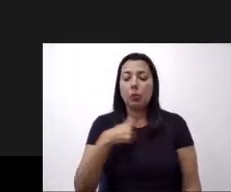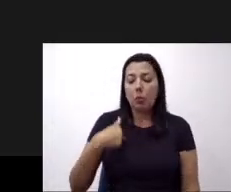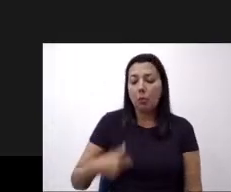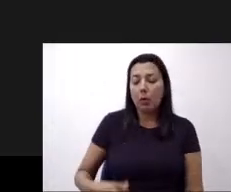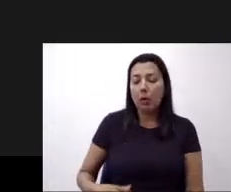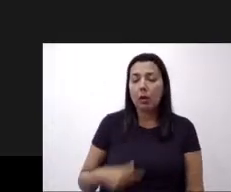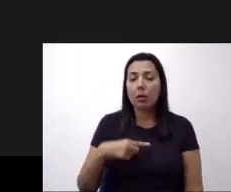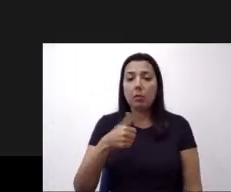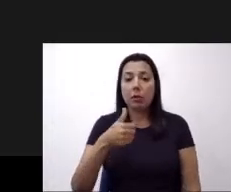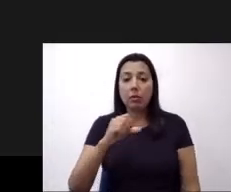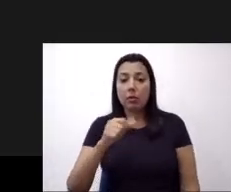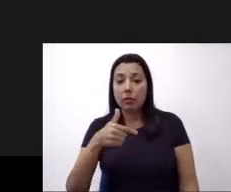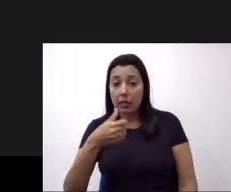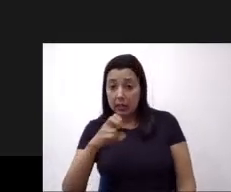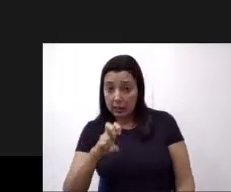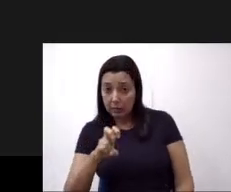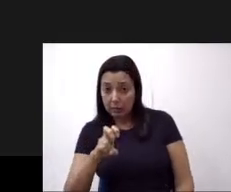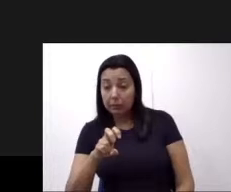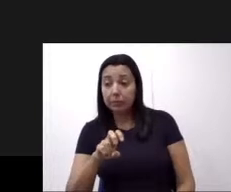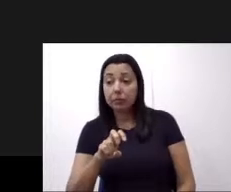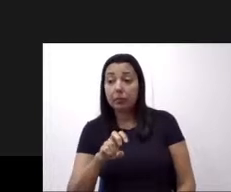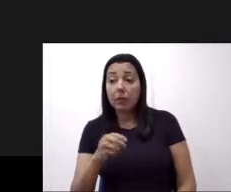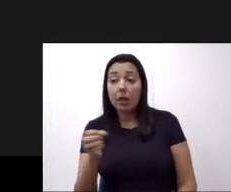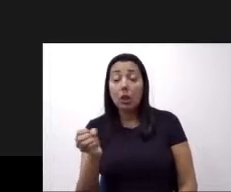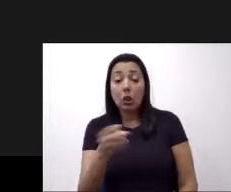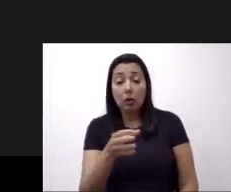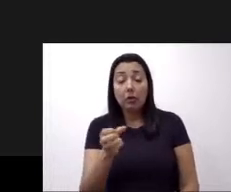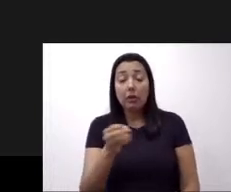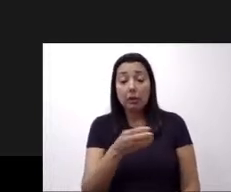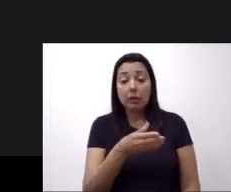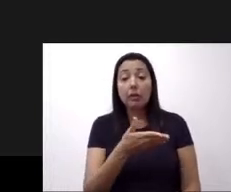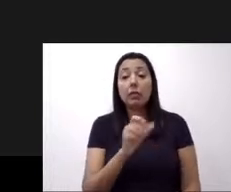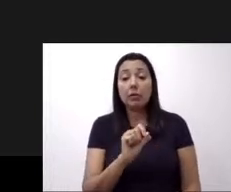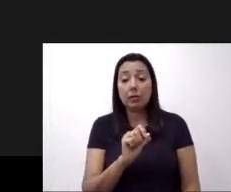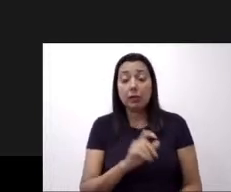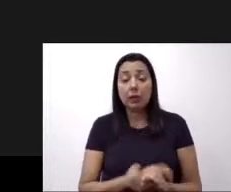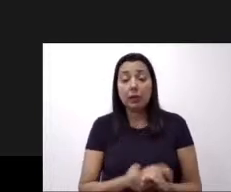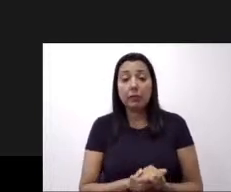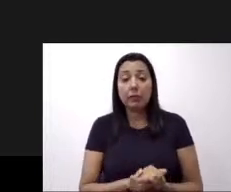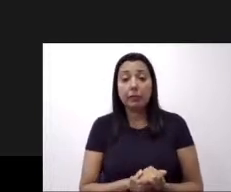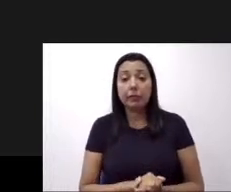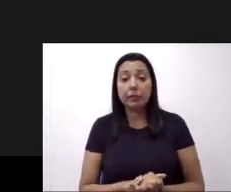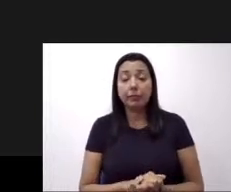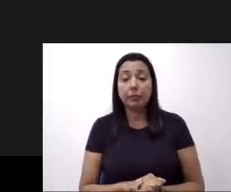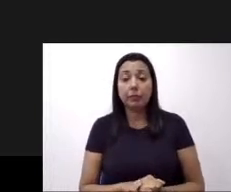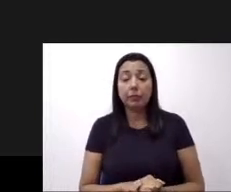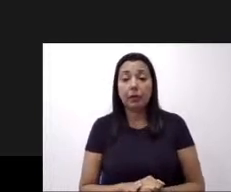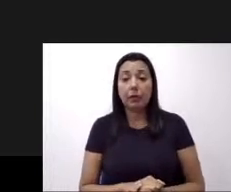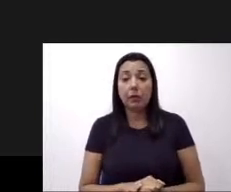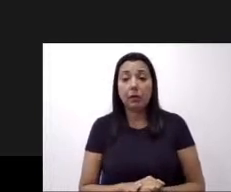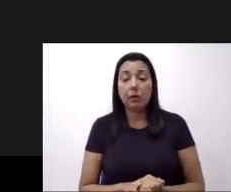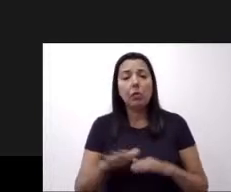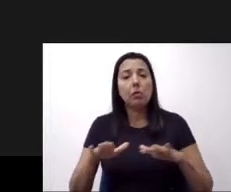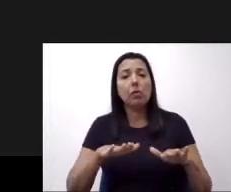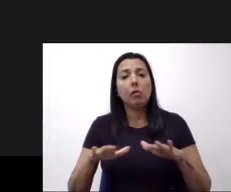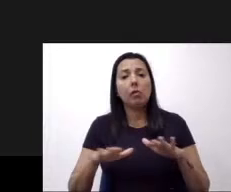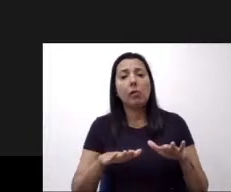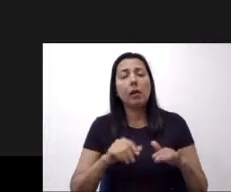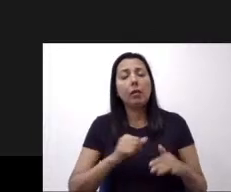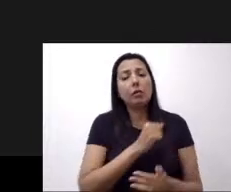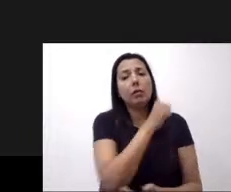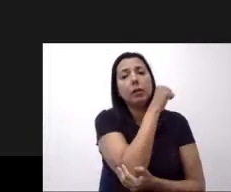A renewal of feminist and LGBTQI movements contributed also to